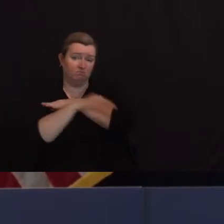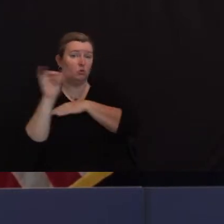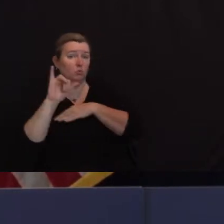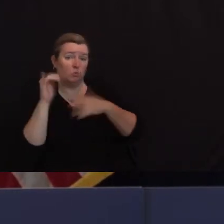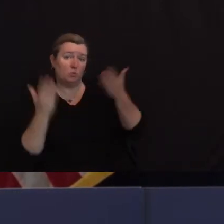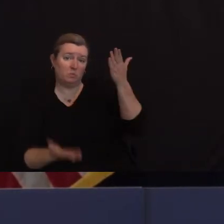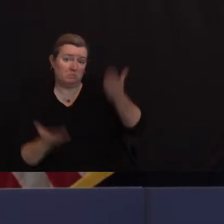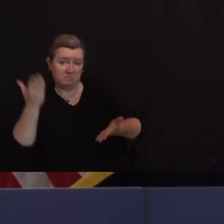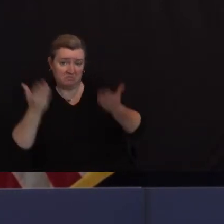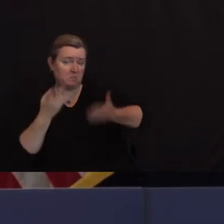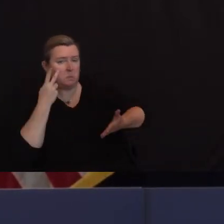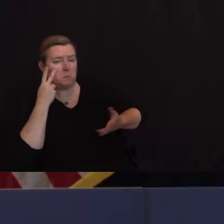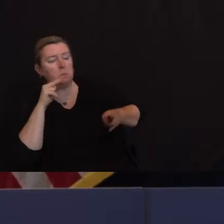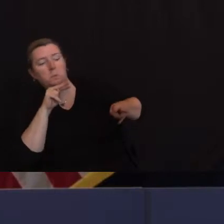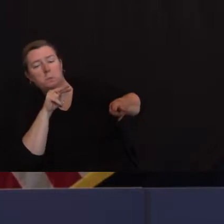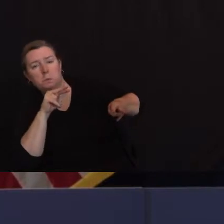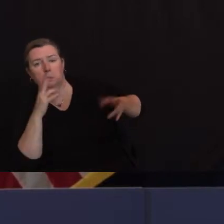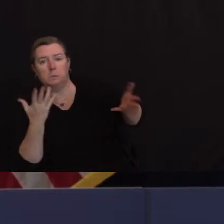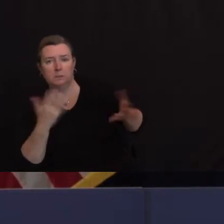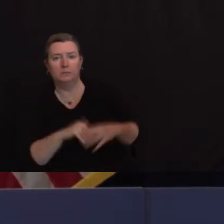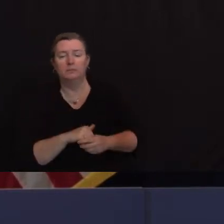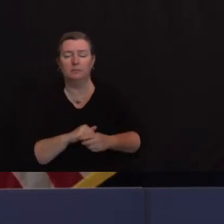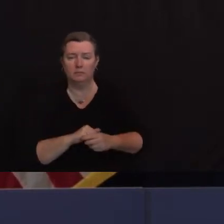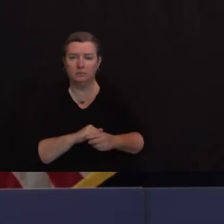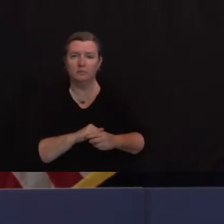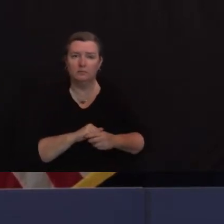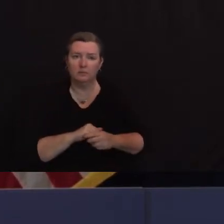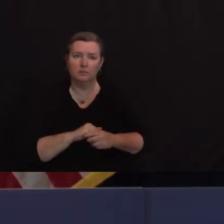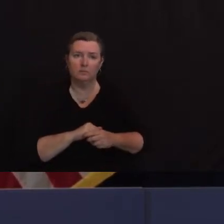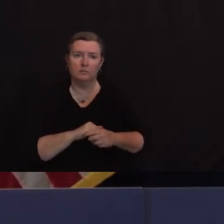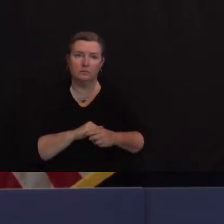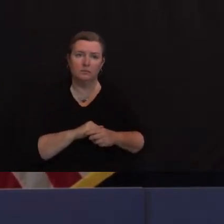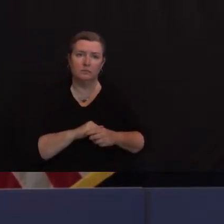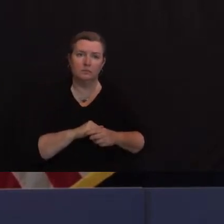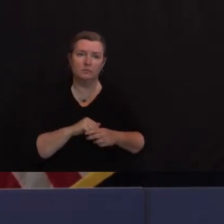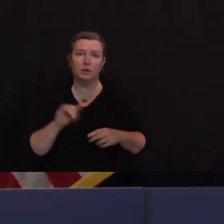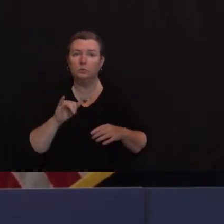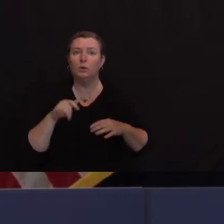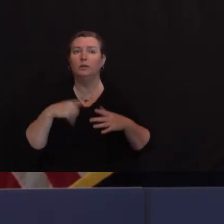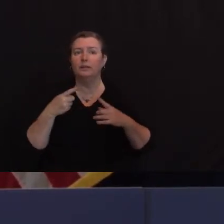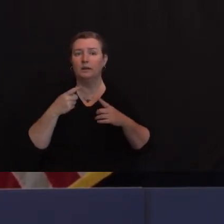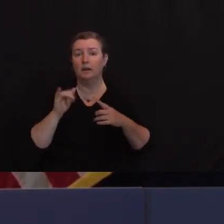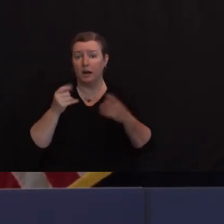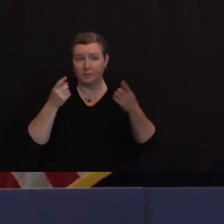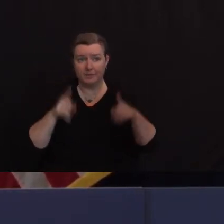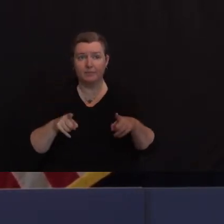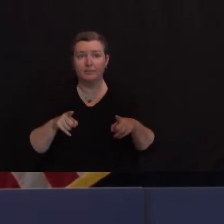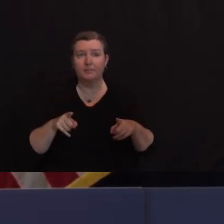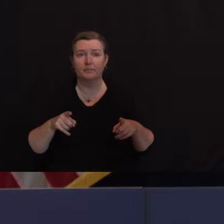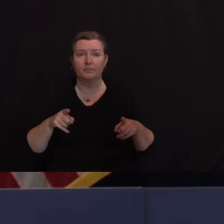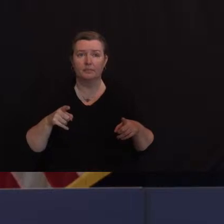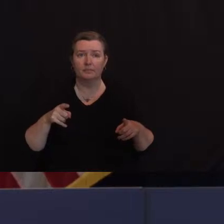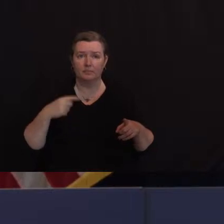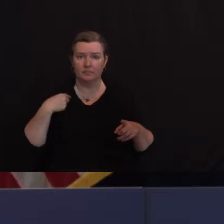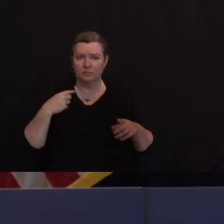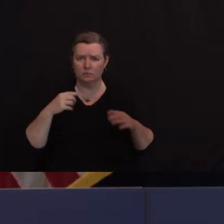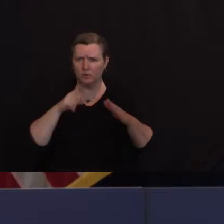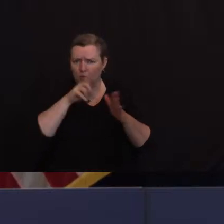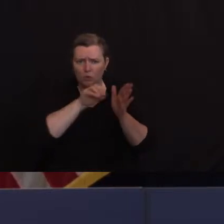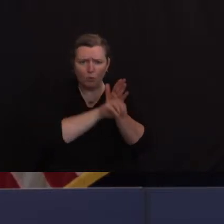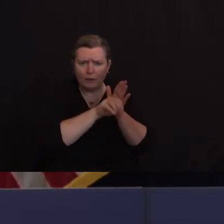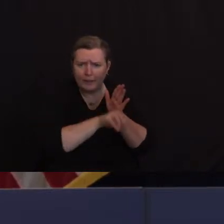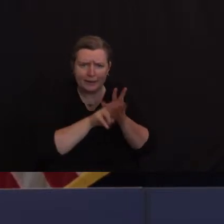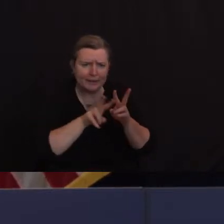deployment. And as you and I discussed, whenever we do these and assess these EMAC requests, that we never leave our own